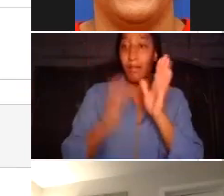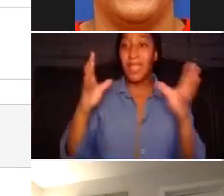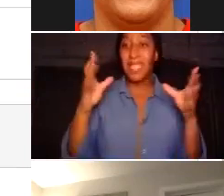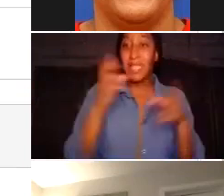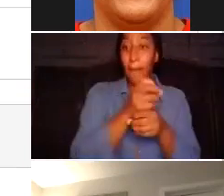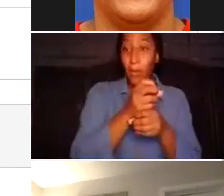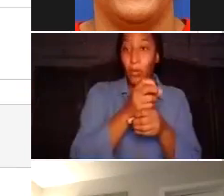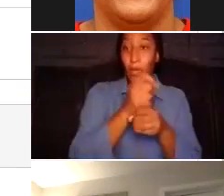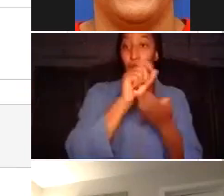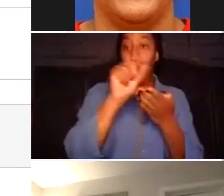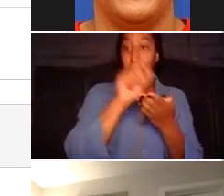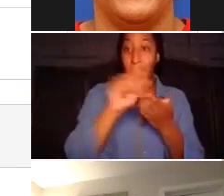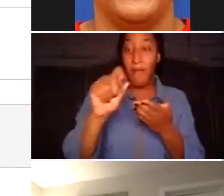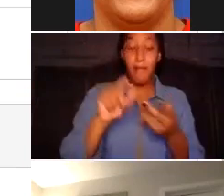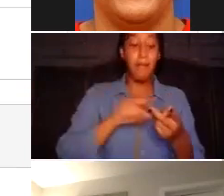summary.